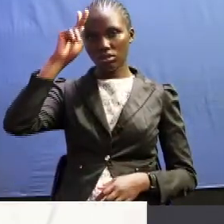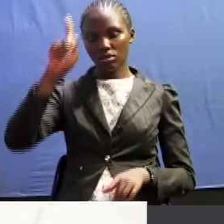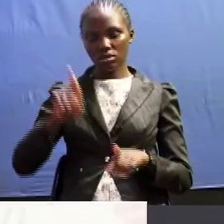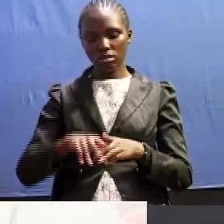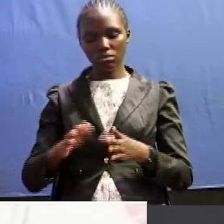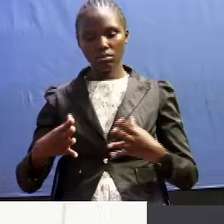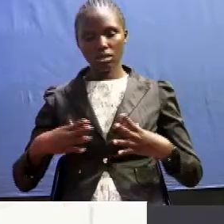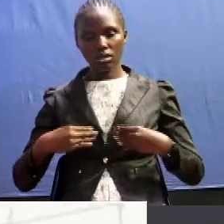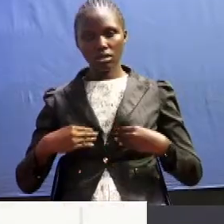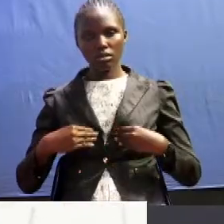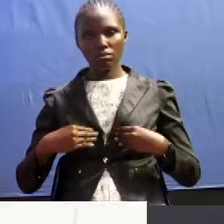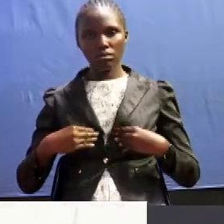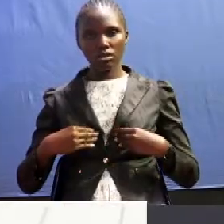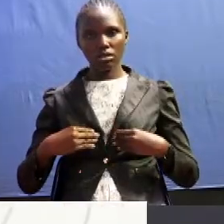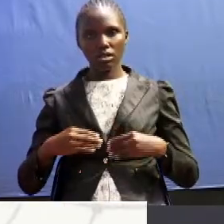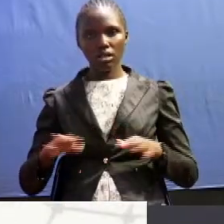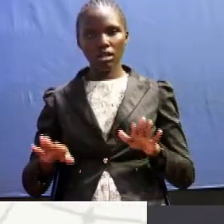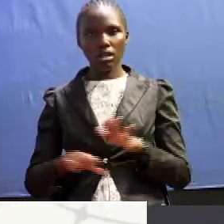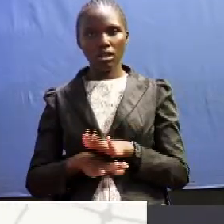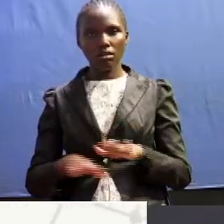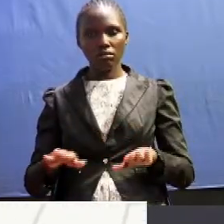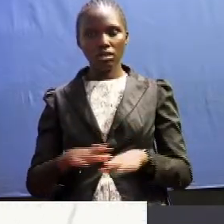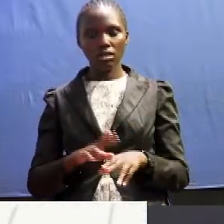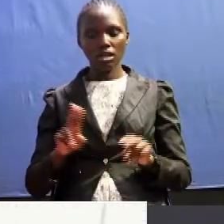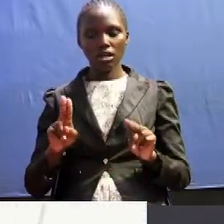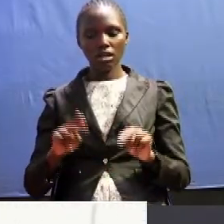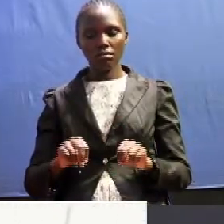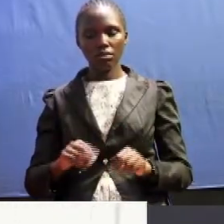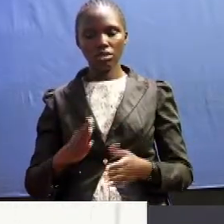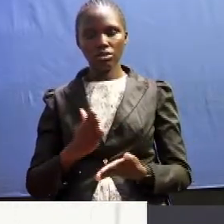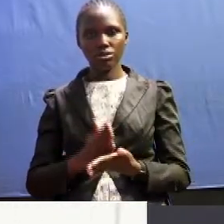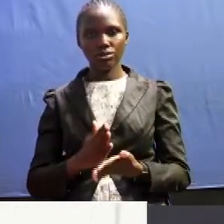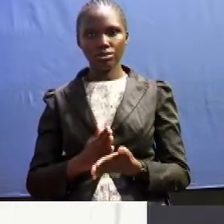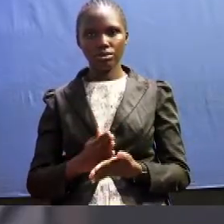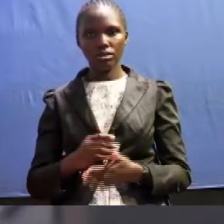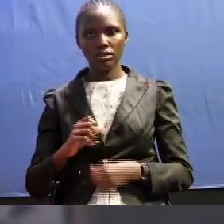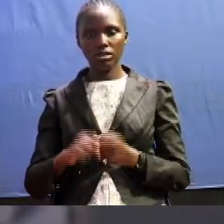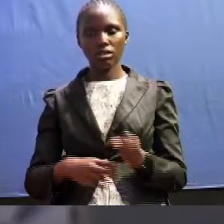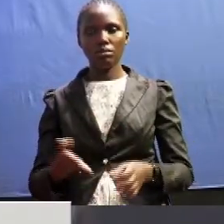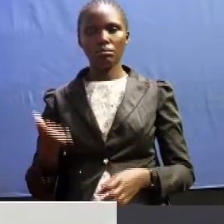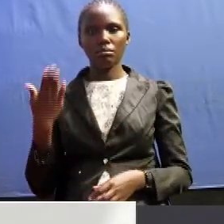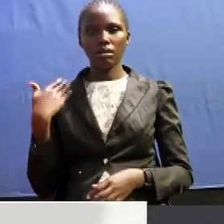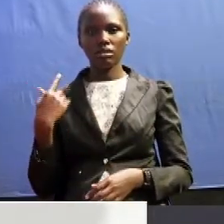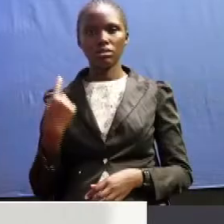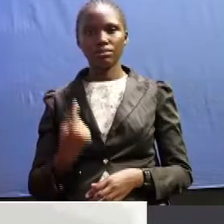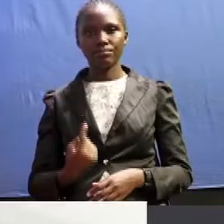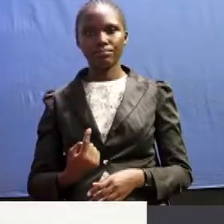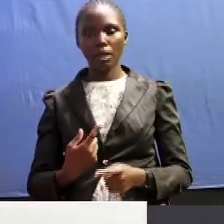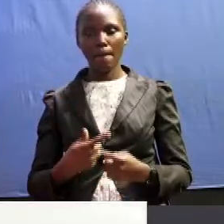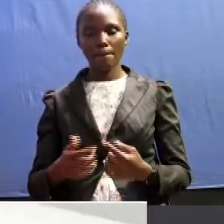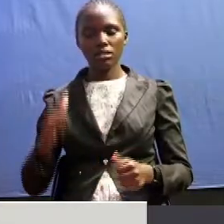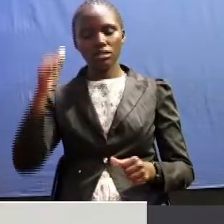a lot has happened even in the past 1 year. You'll remember that